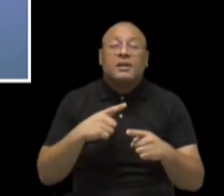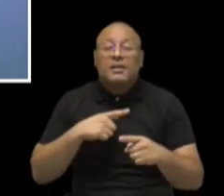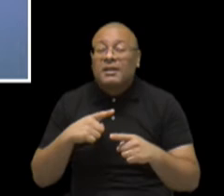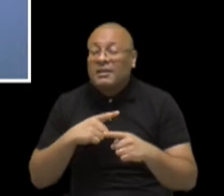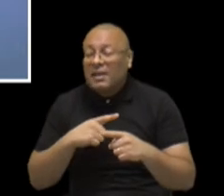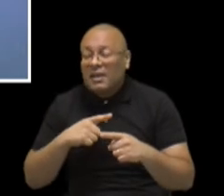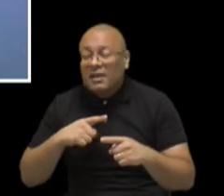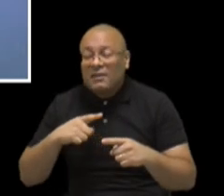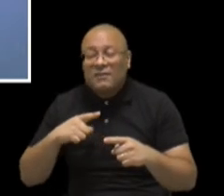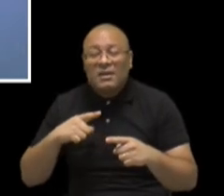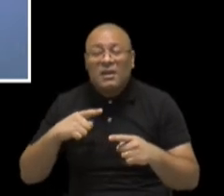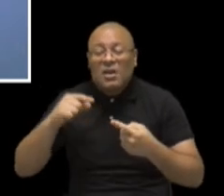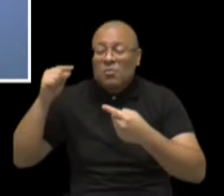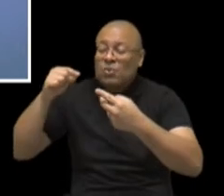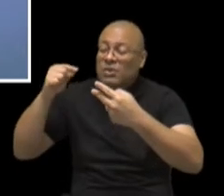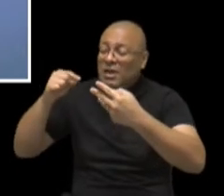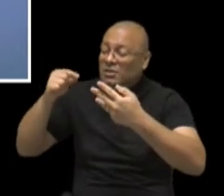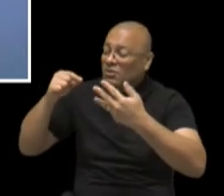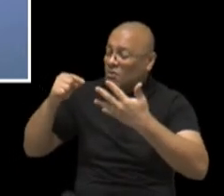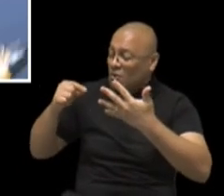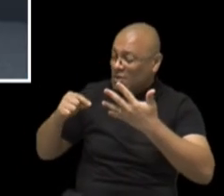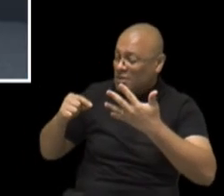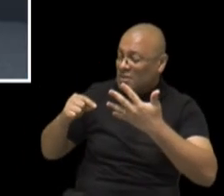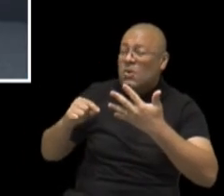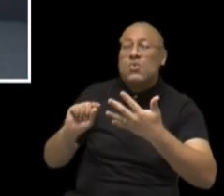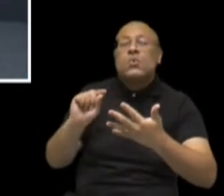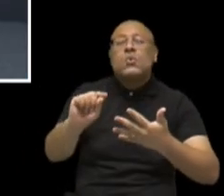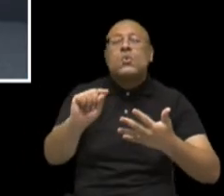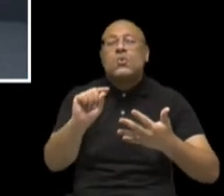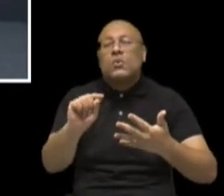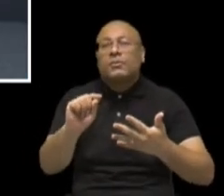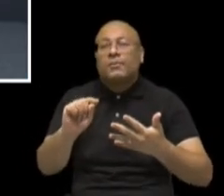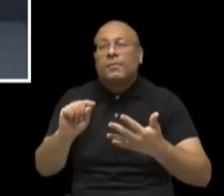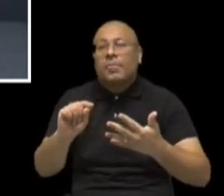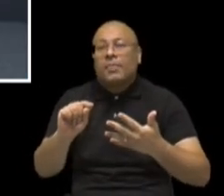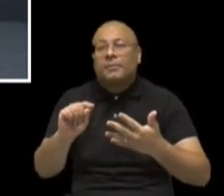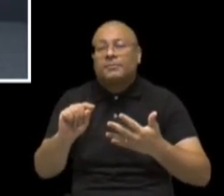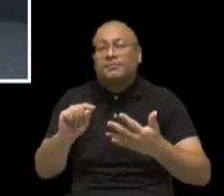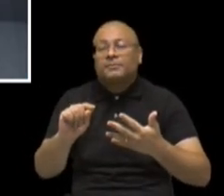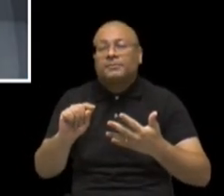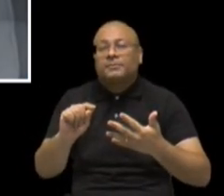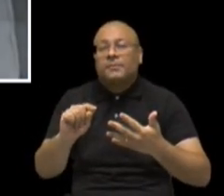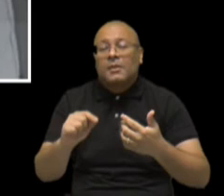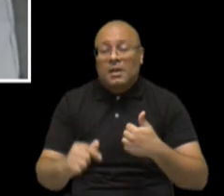seen so many things. You know,